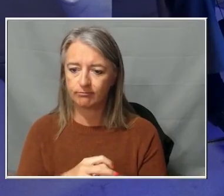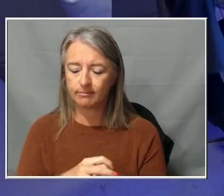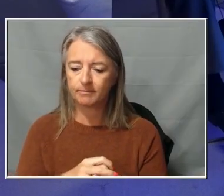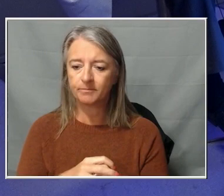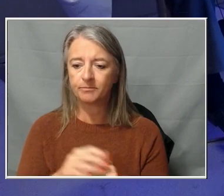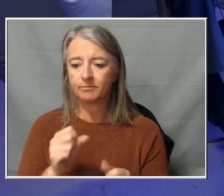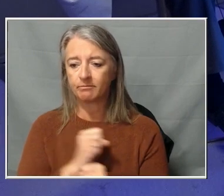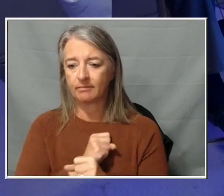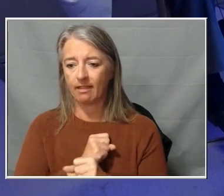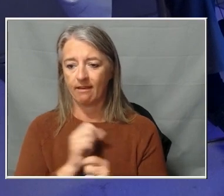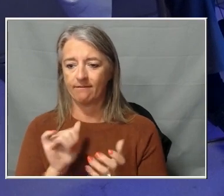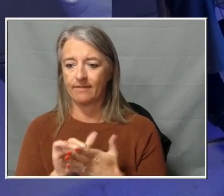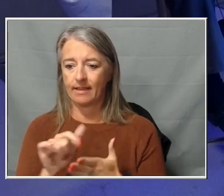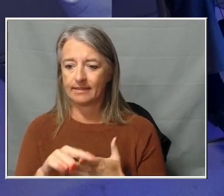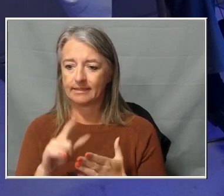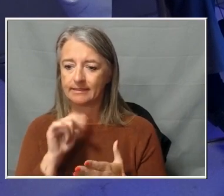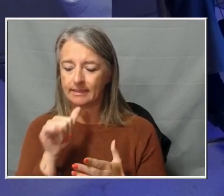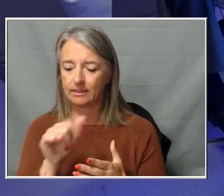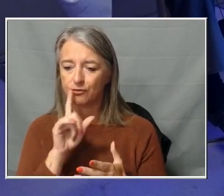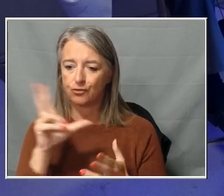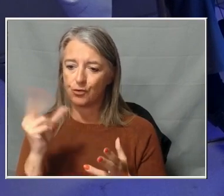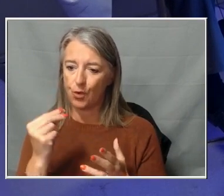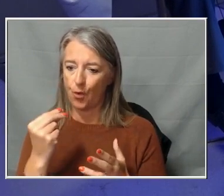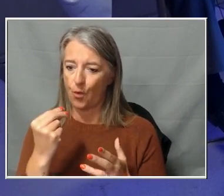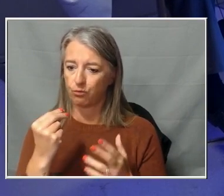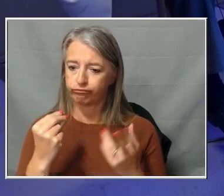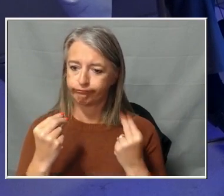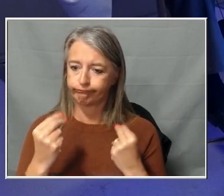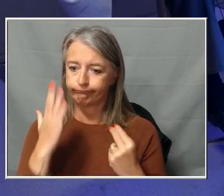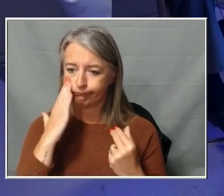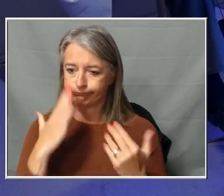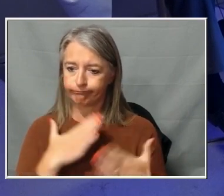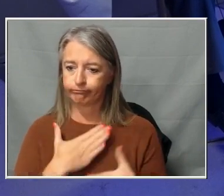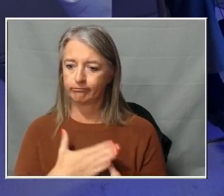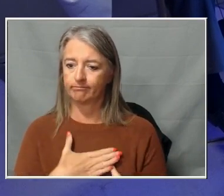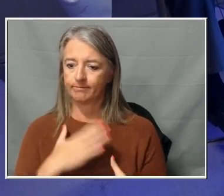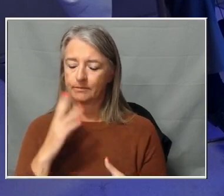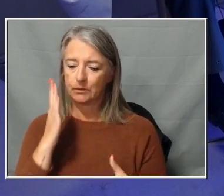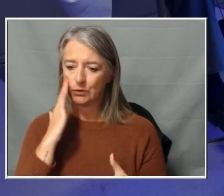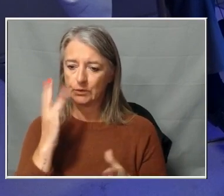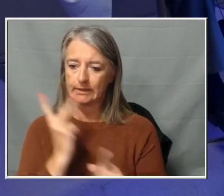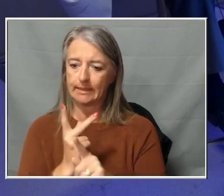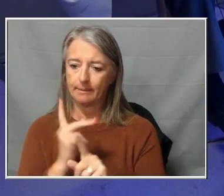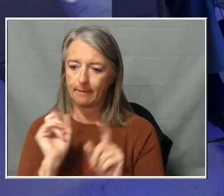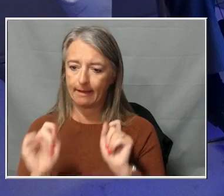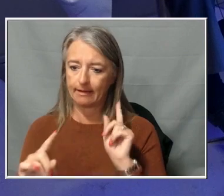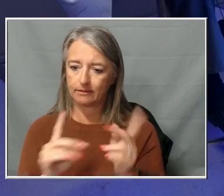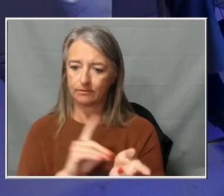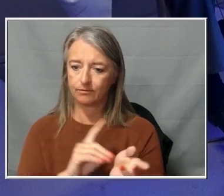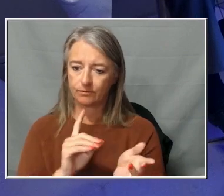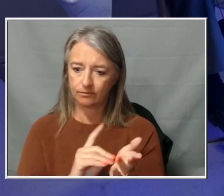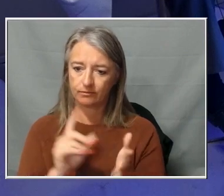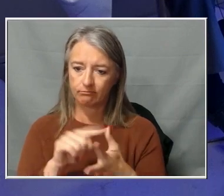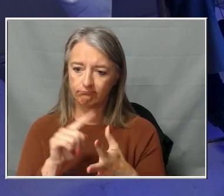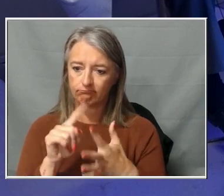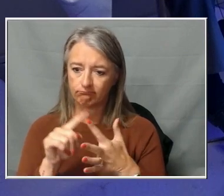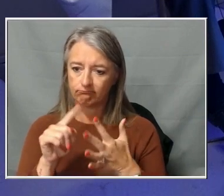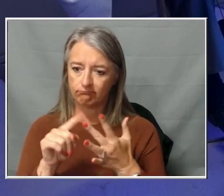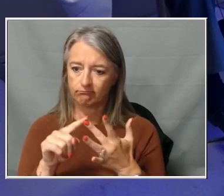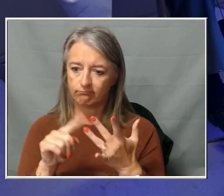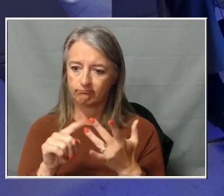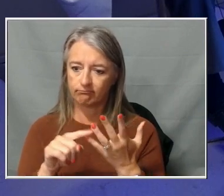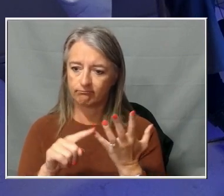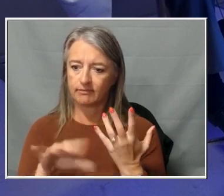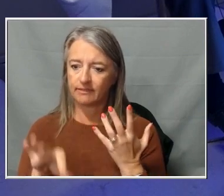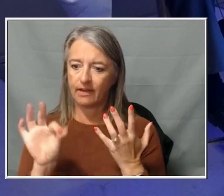she just didn't take literally no for an answer, and she knew her body, Very and she true. knew to keep asking. You said doctor after doctor after doctor, and then you found another doctor, so